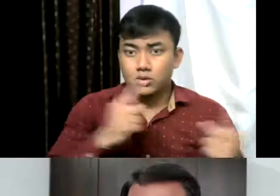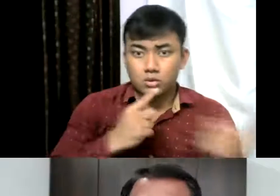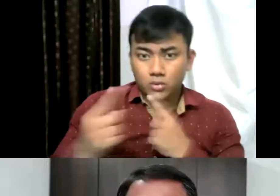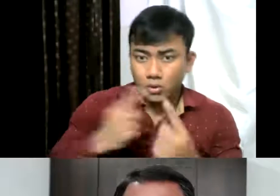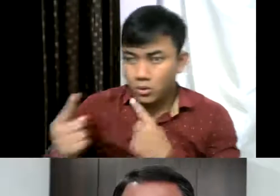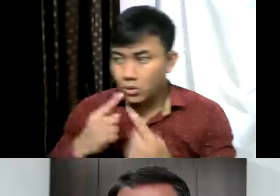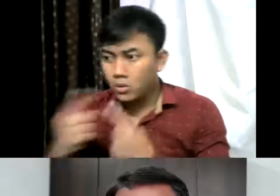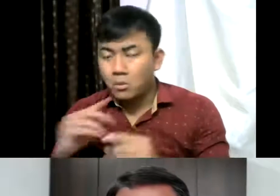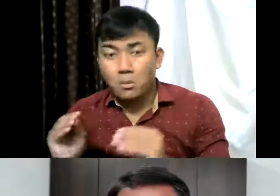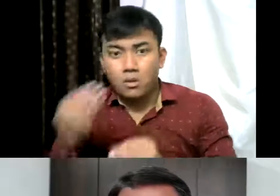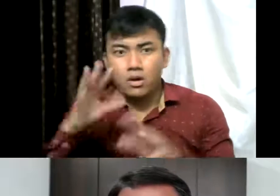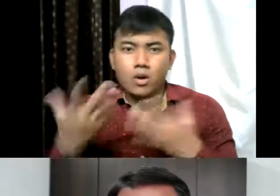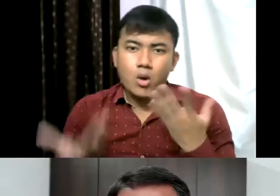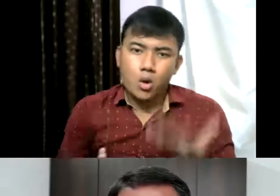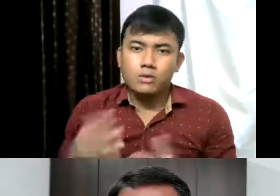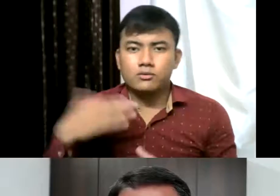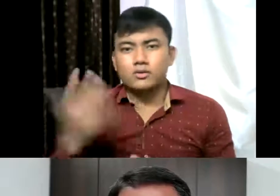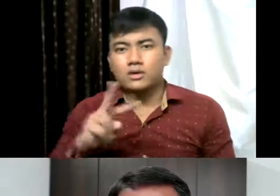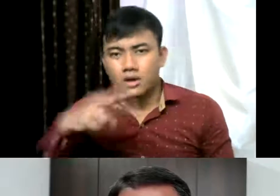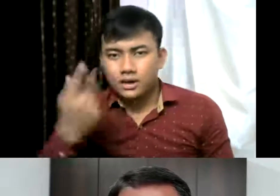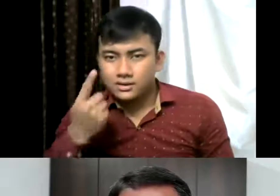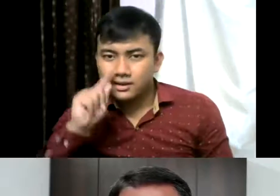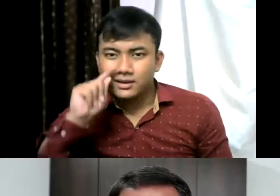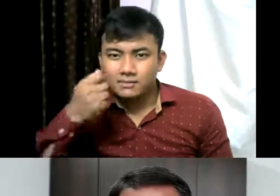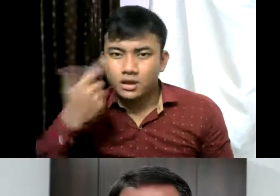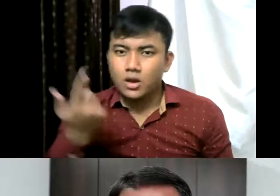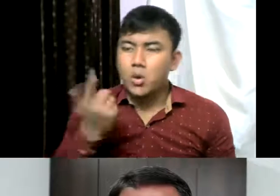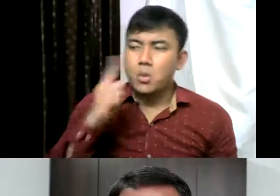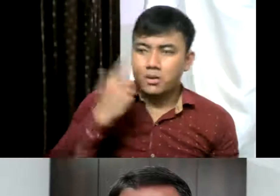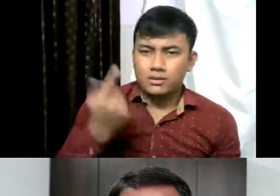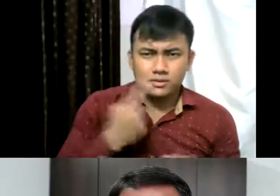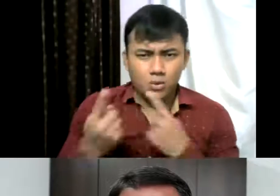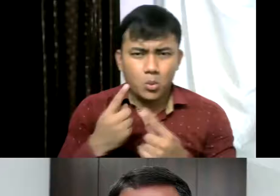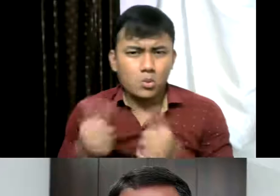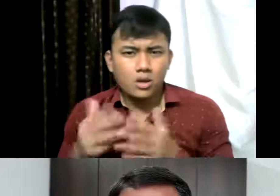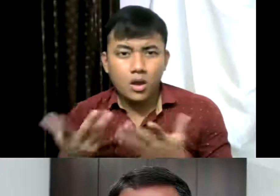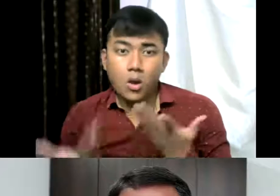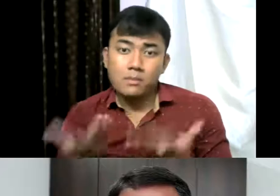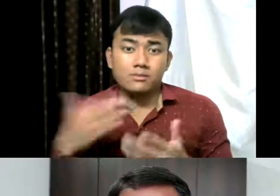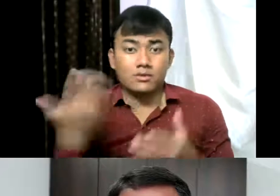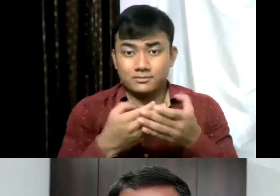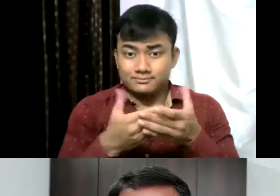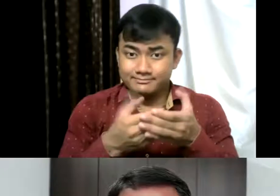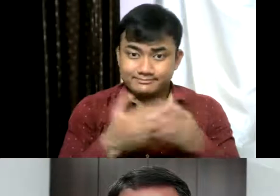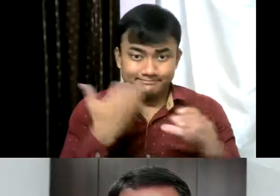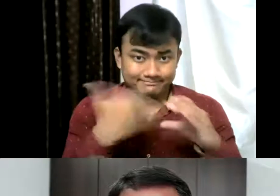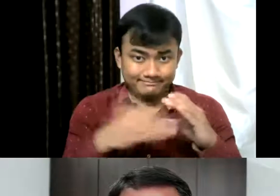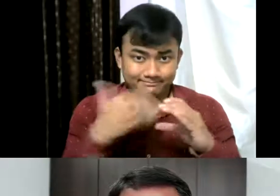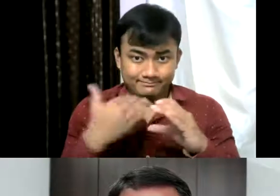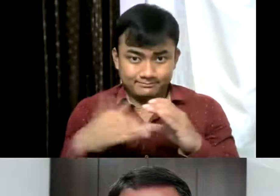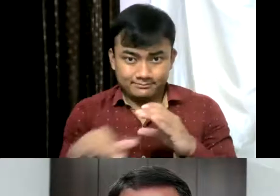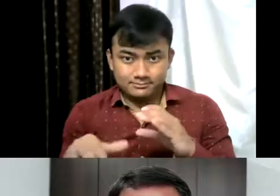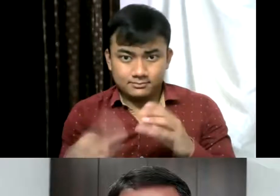you sext safely? How do you send nudes safely? How do you, do texting, sex texting safely,